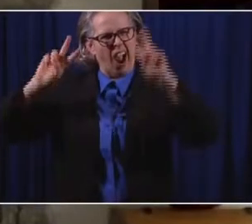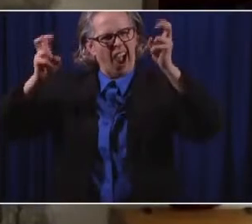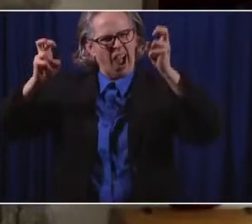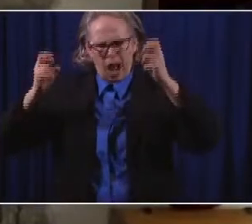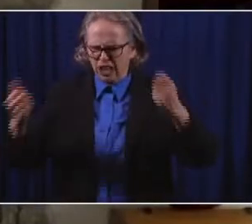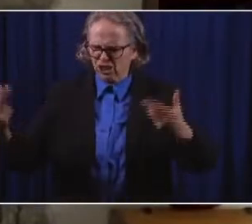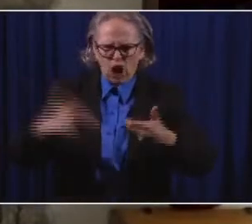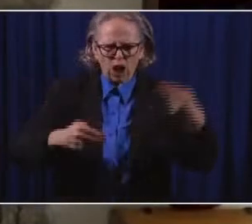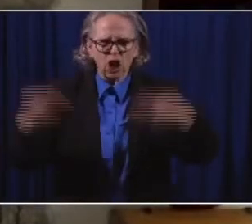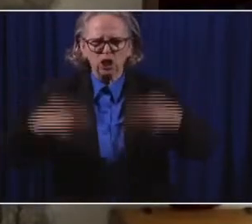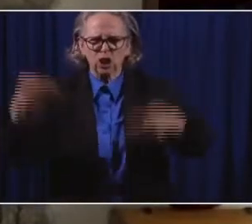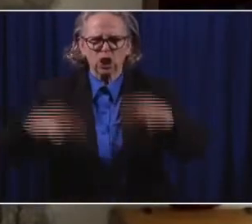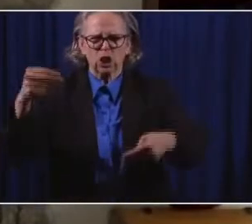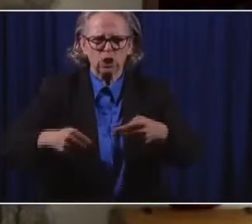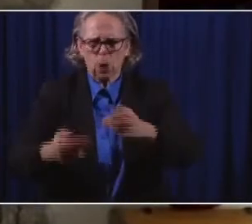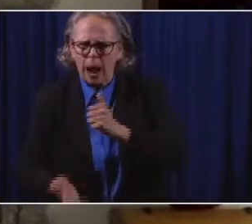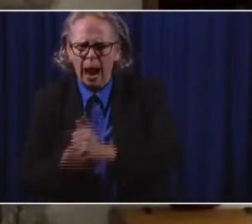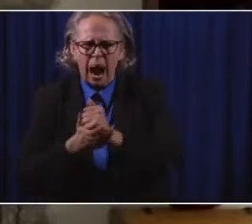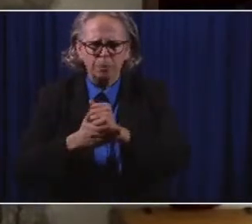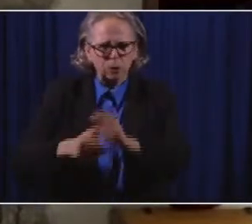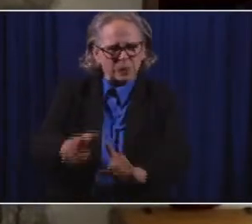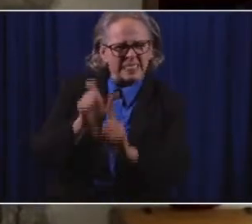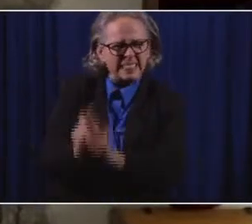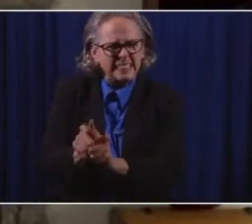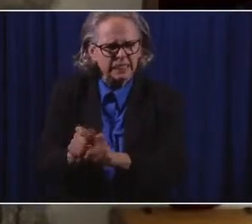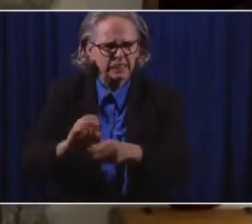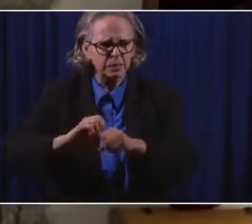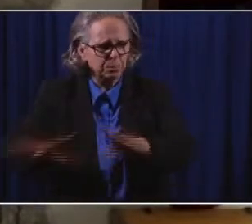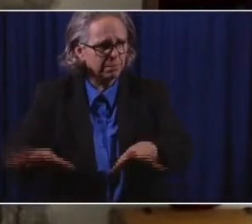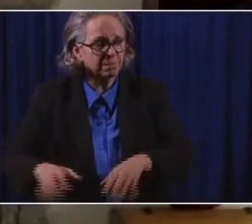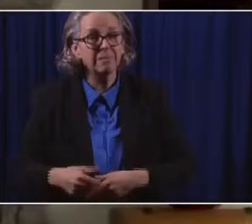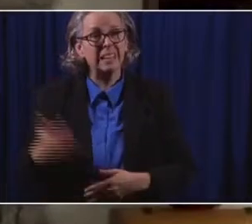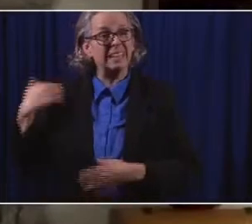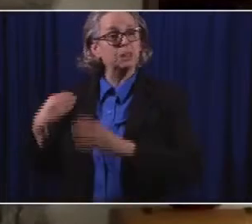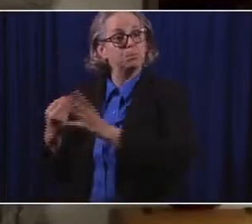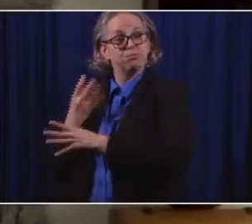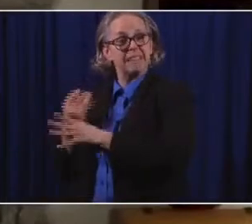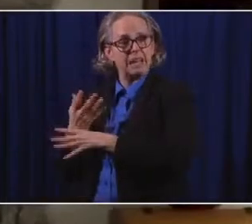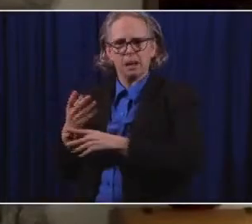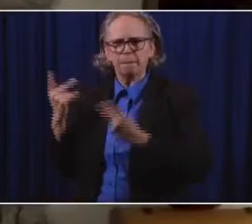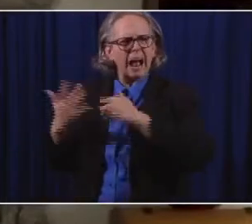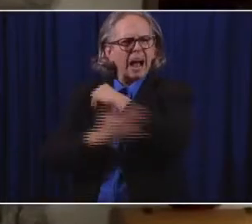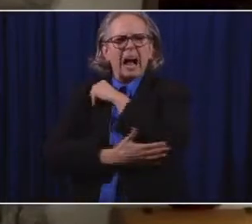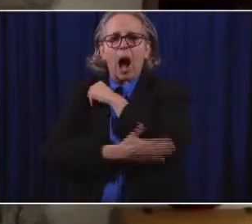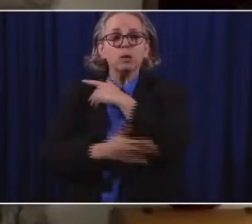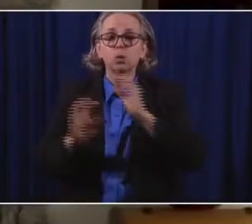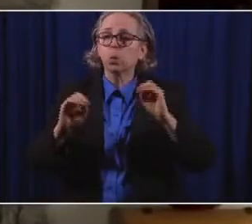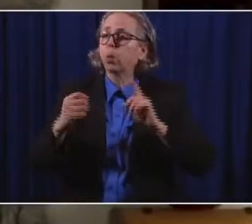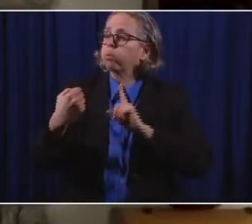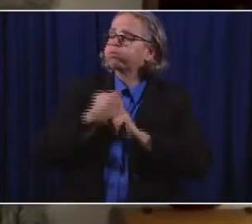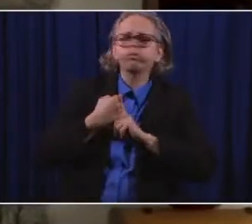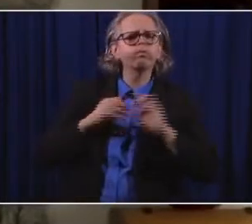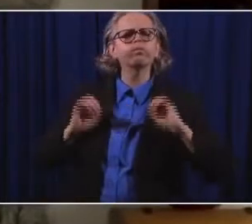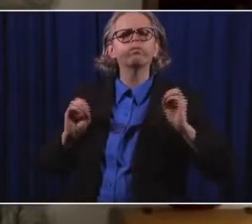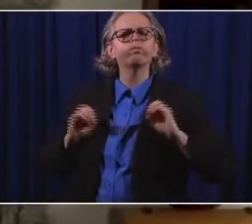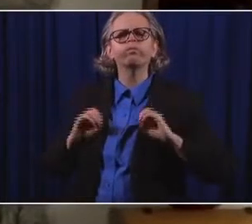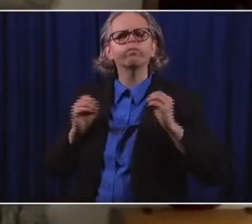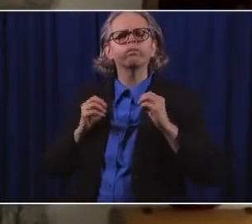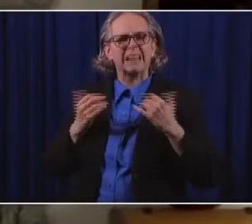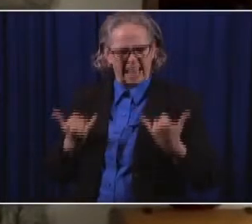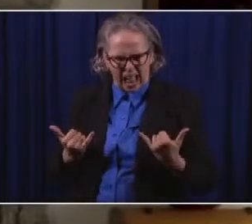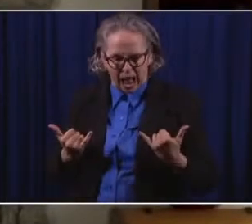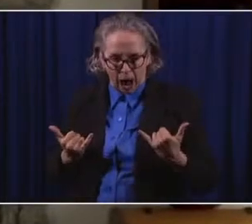get by in the spring and not be in, I understand that. They weren't seeing it. Today they're seeing it. Today their nursing homes are threatened, to